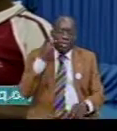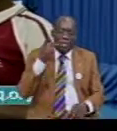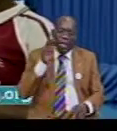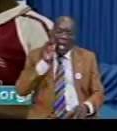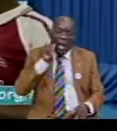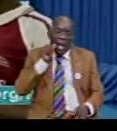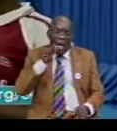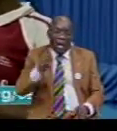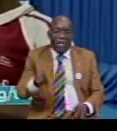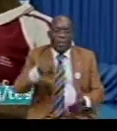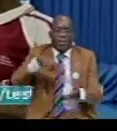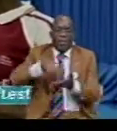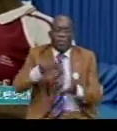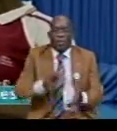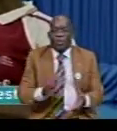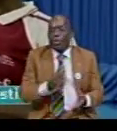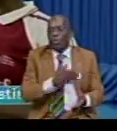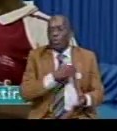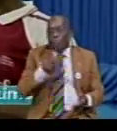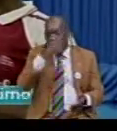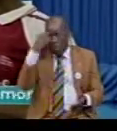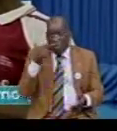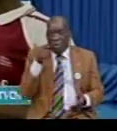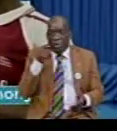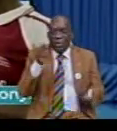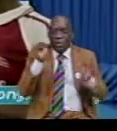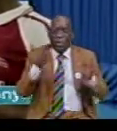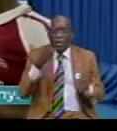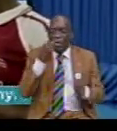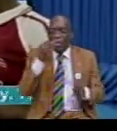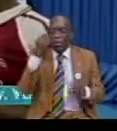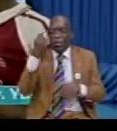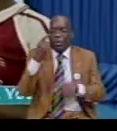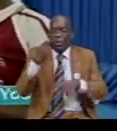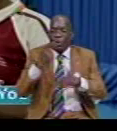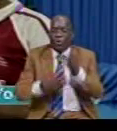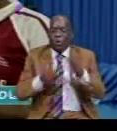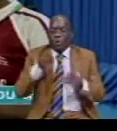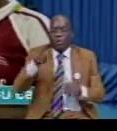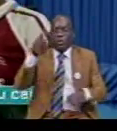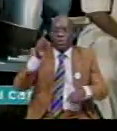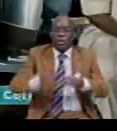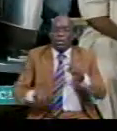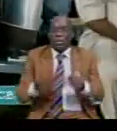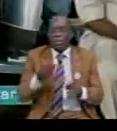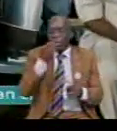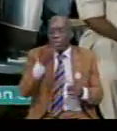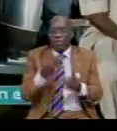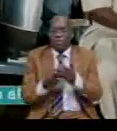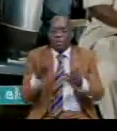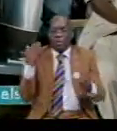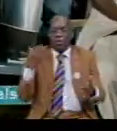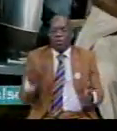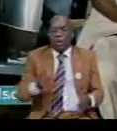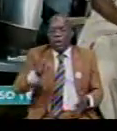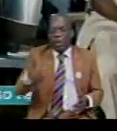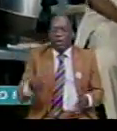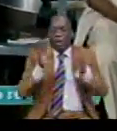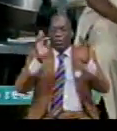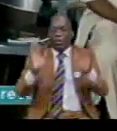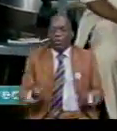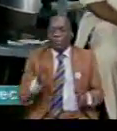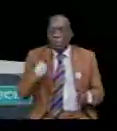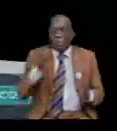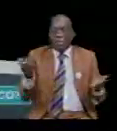she can eat what she cannot eat in time past. Praise the Lord. Another miracle is here. Come out, come out. Bring them